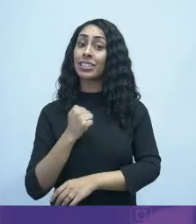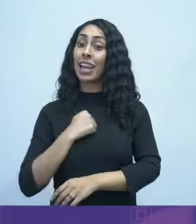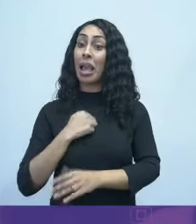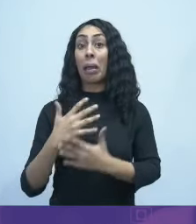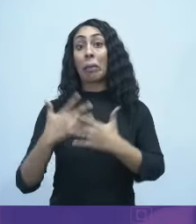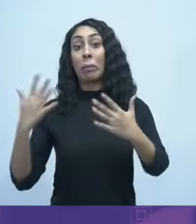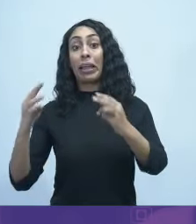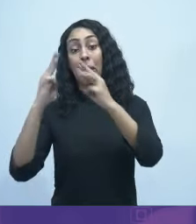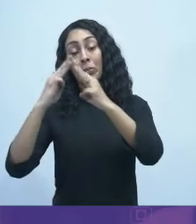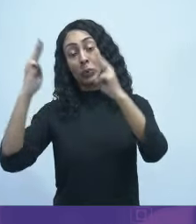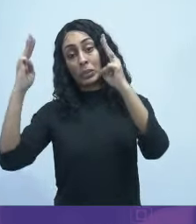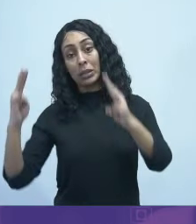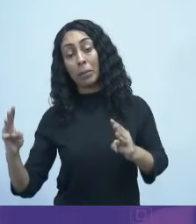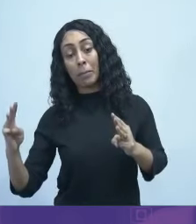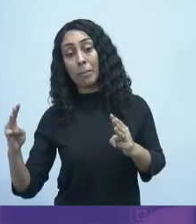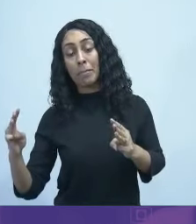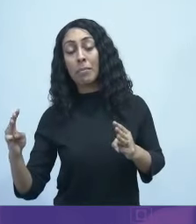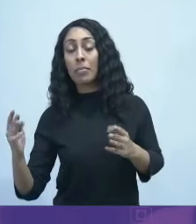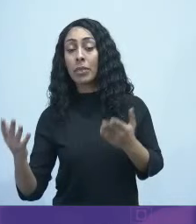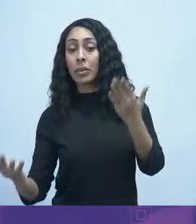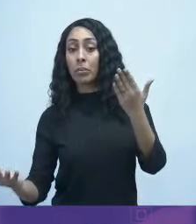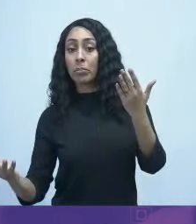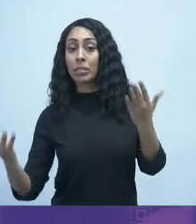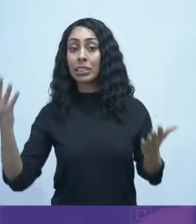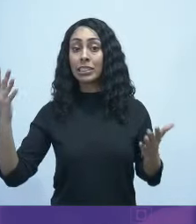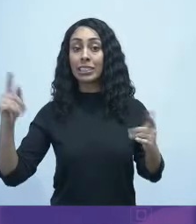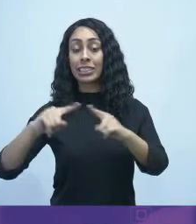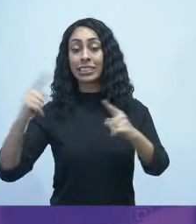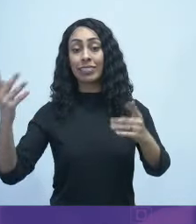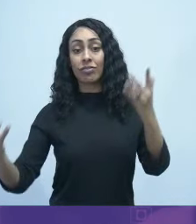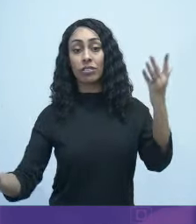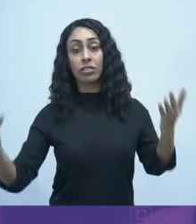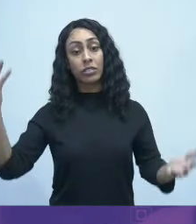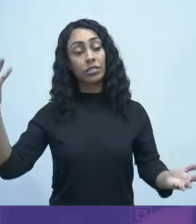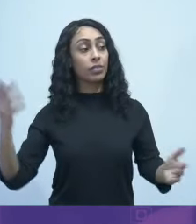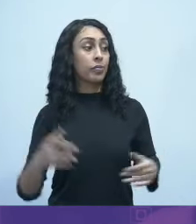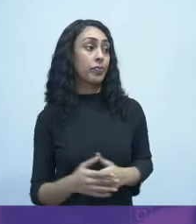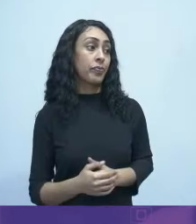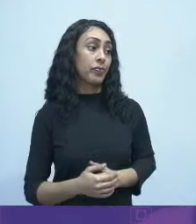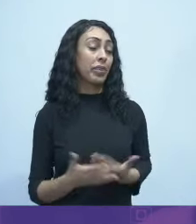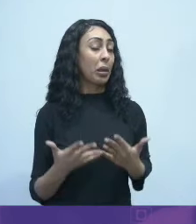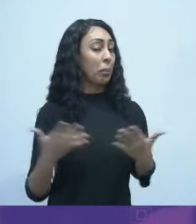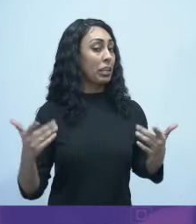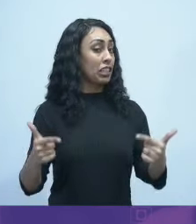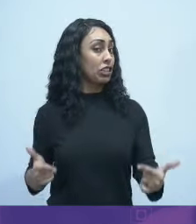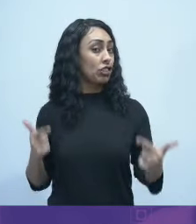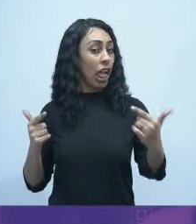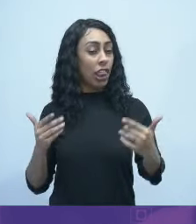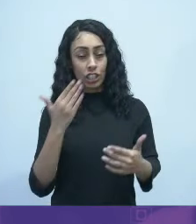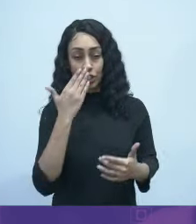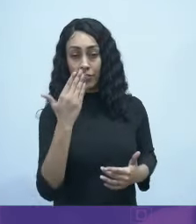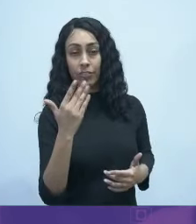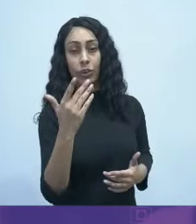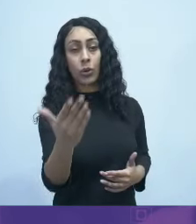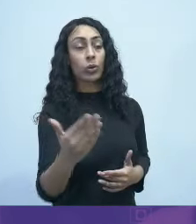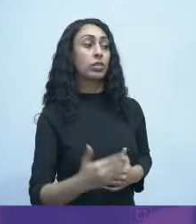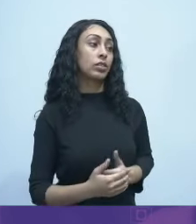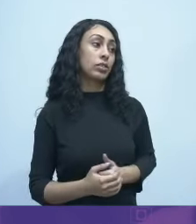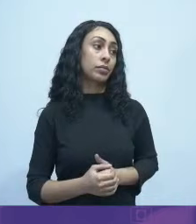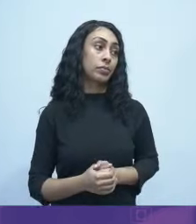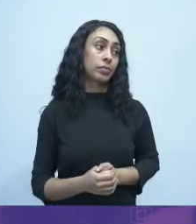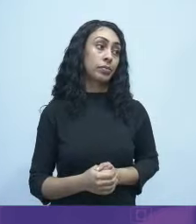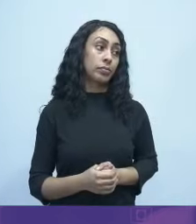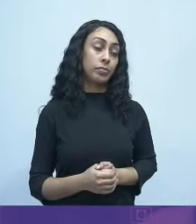partner museums. So you see a fairly significant disconnect there. Big challenges ahead. Thanks, Abid. As sector